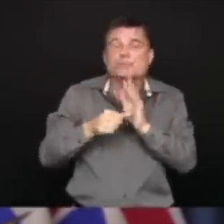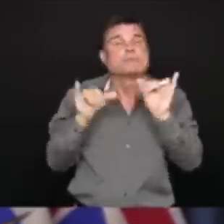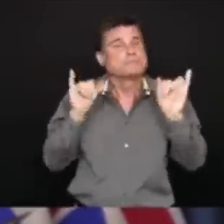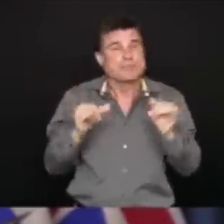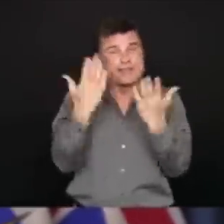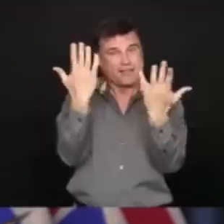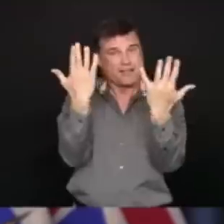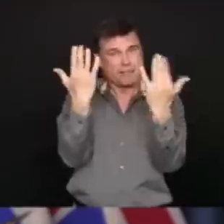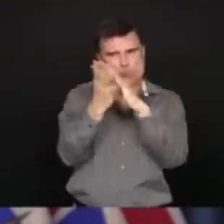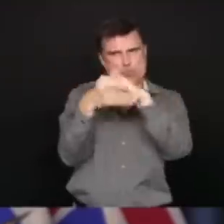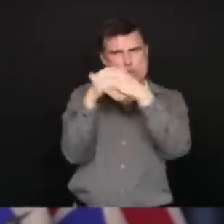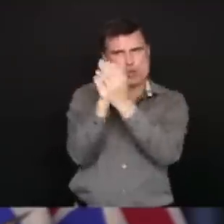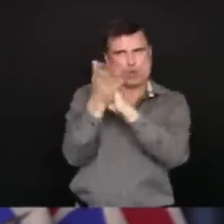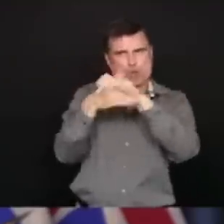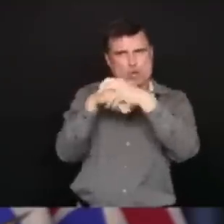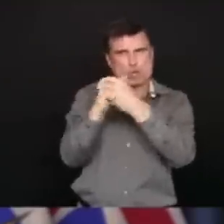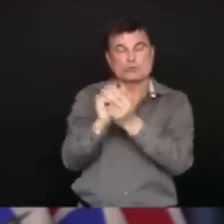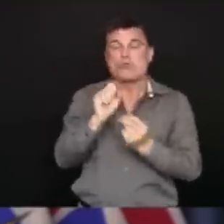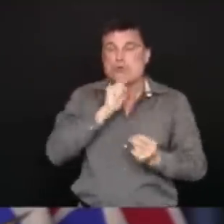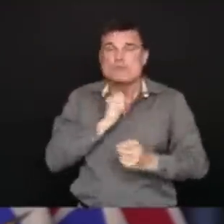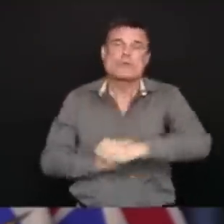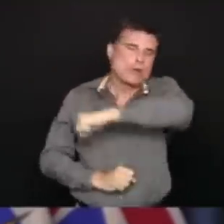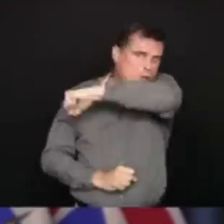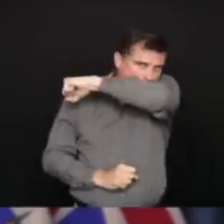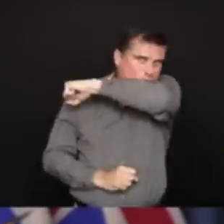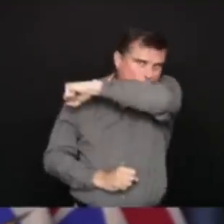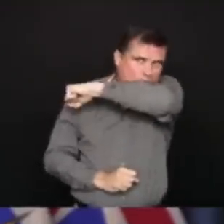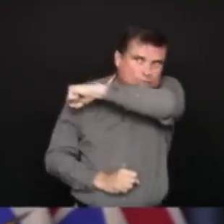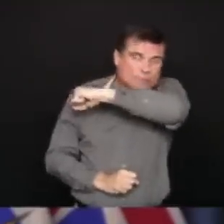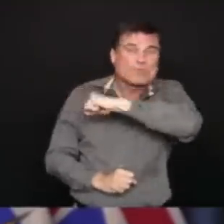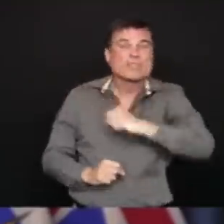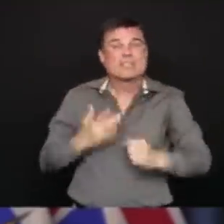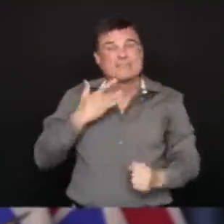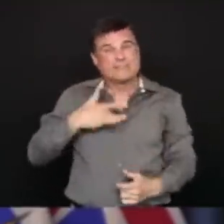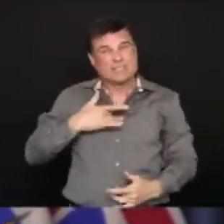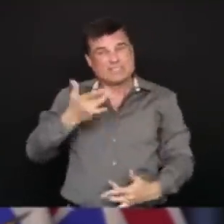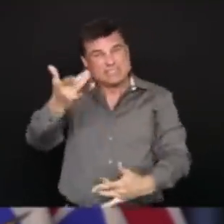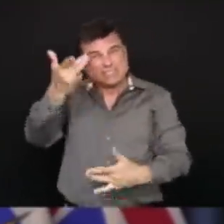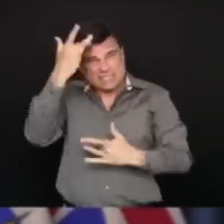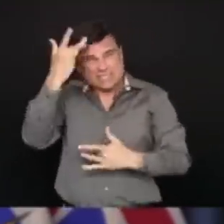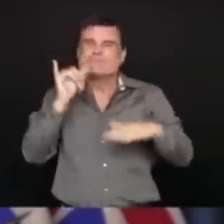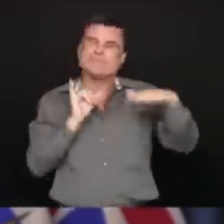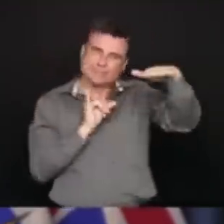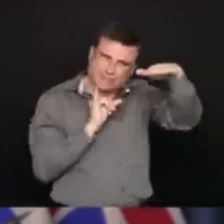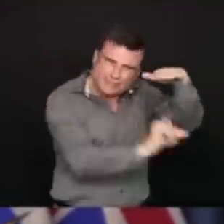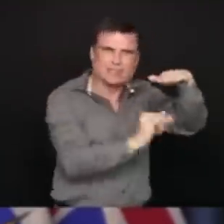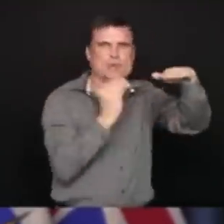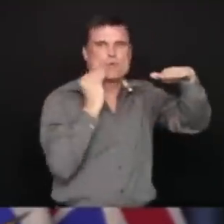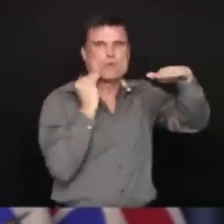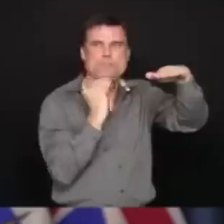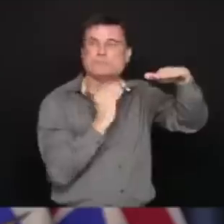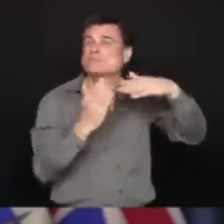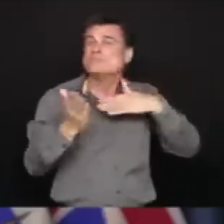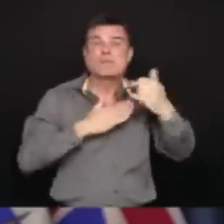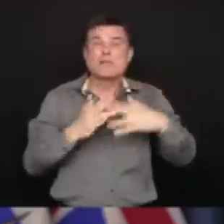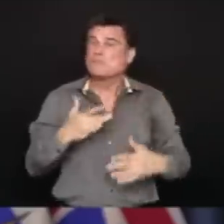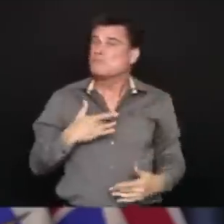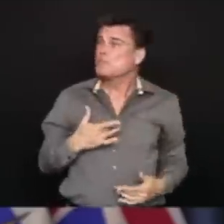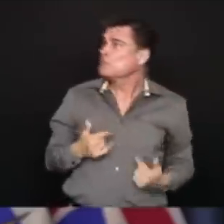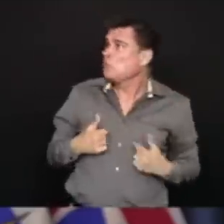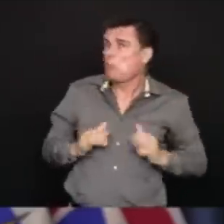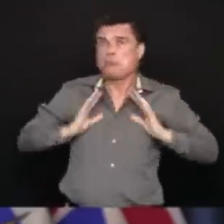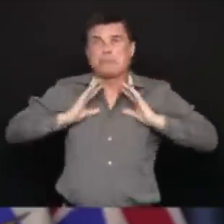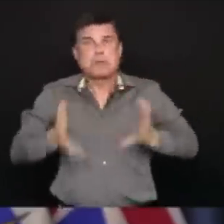how mild it may be, those things are going to continue. Our distancing and our safe distances between us are going to